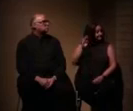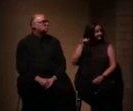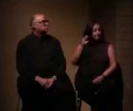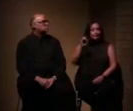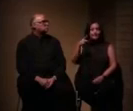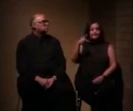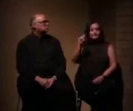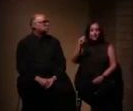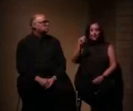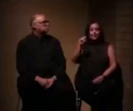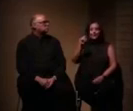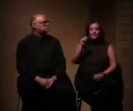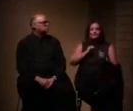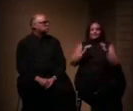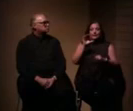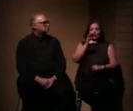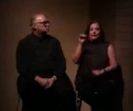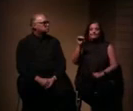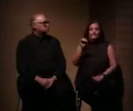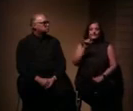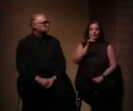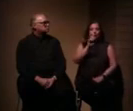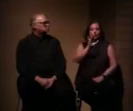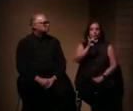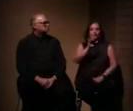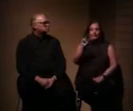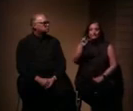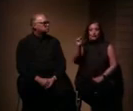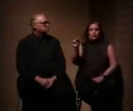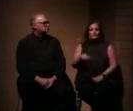125 No's, Buntport Theater Company.